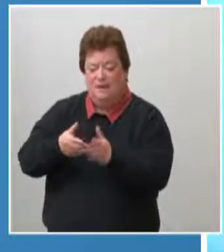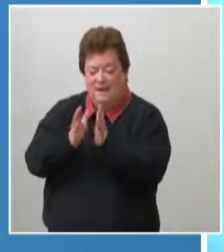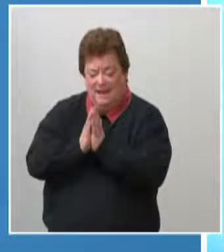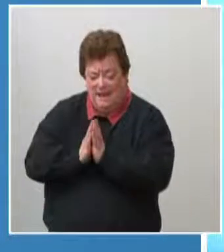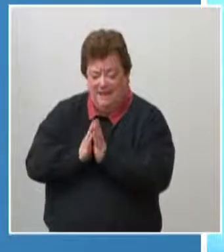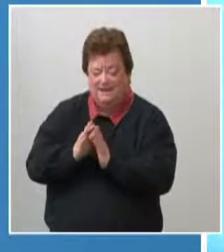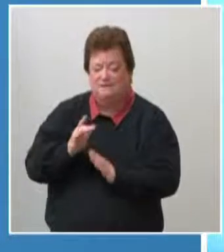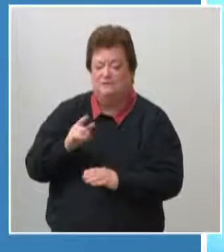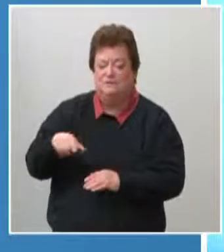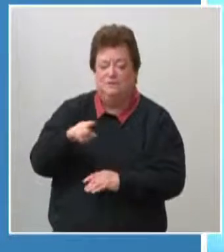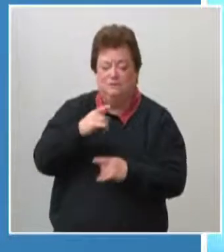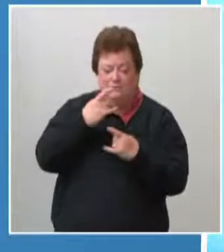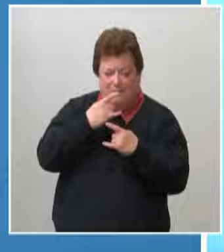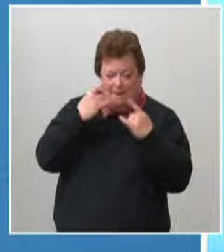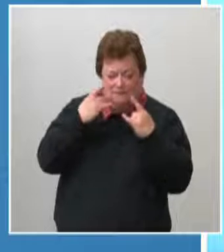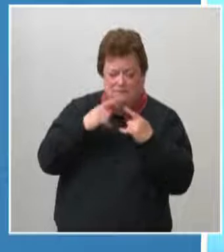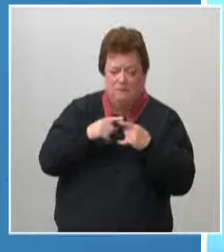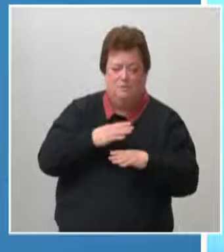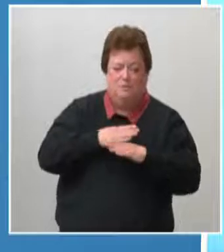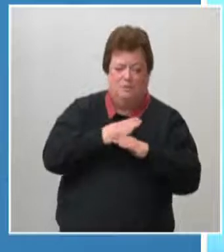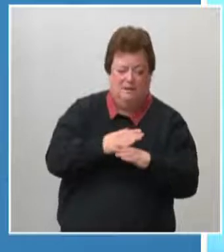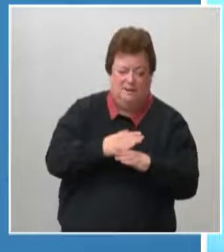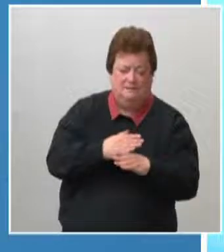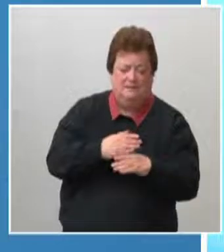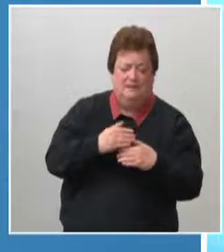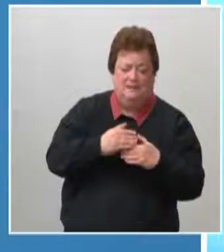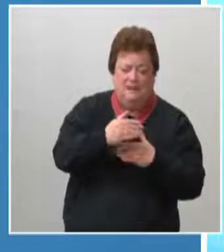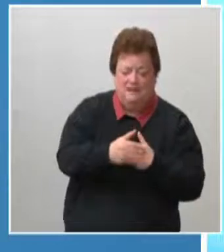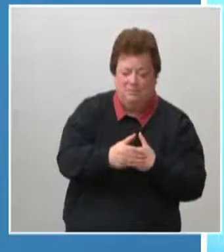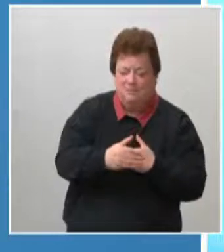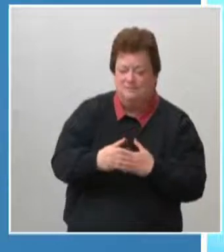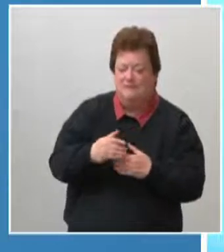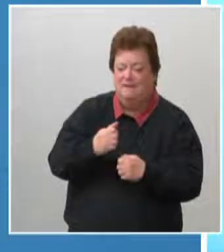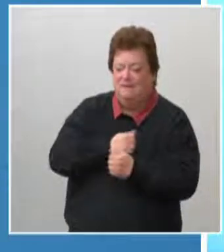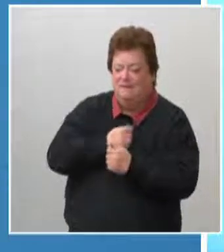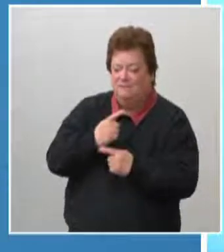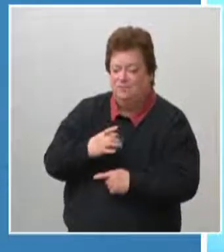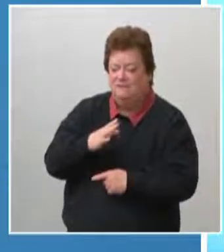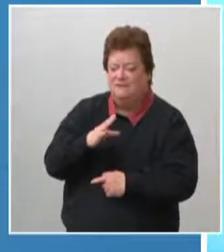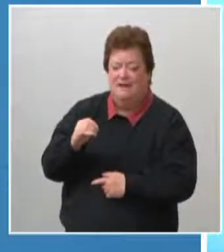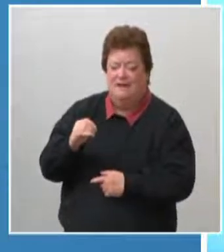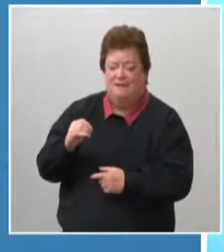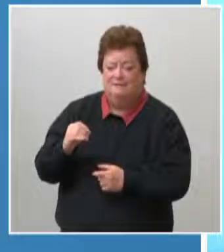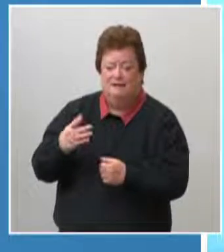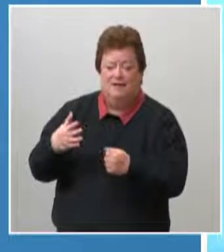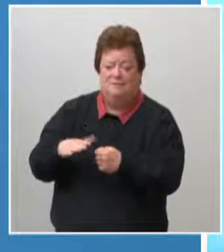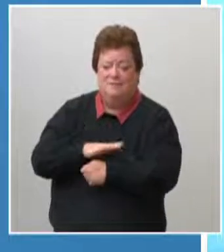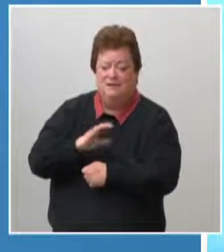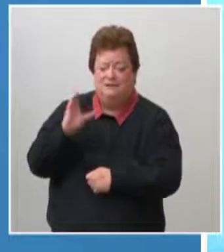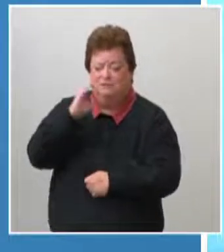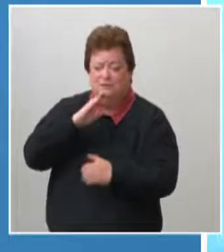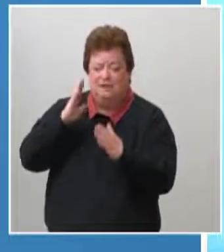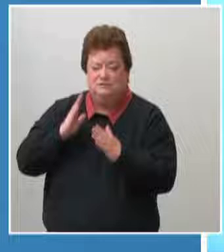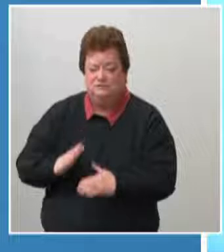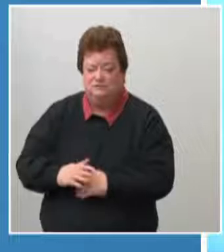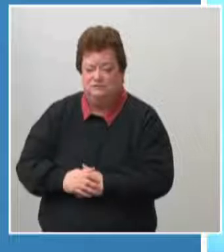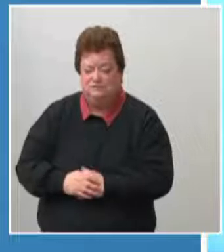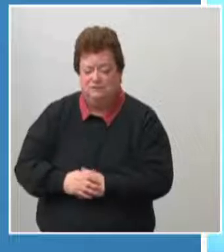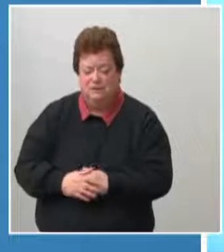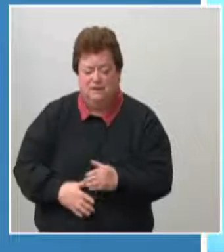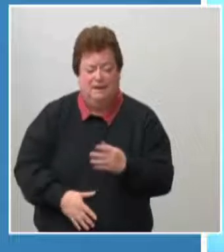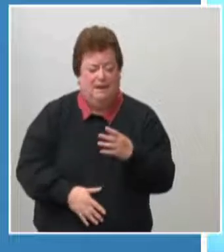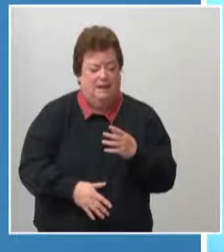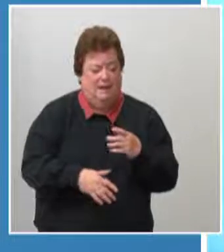their neighbors, their loved ones, and even complete strangers. In addition to masking, we